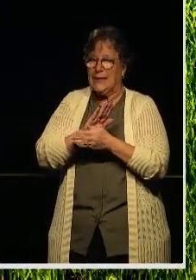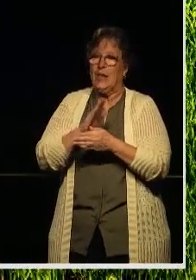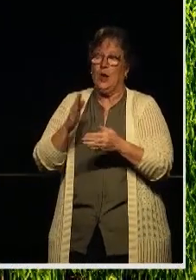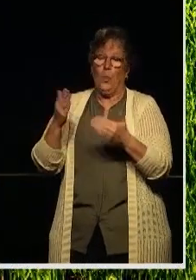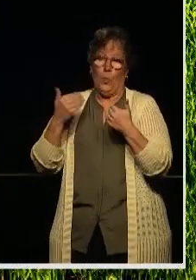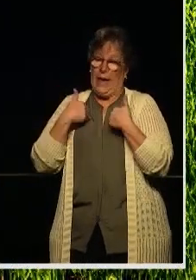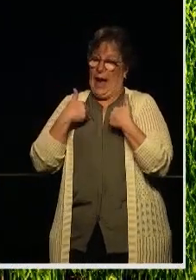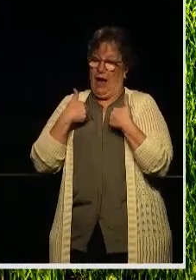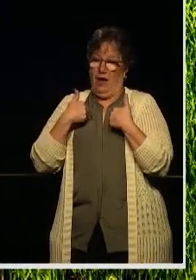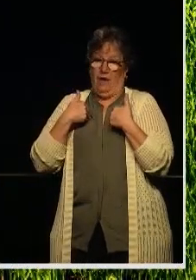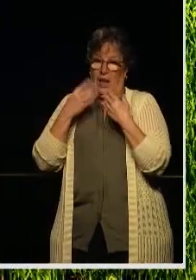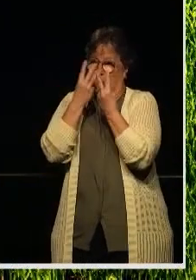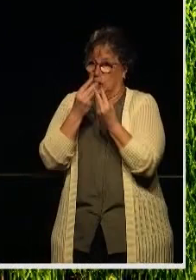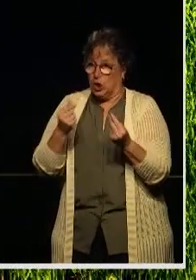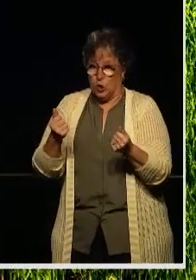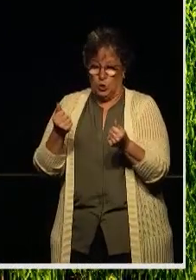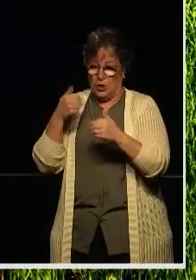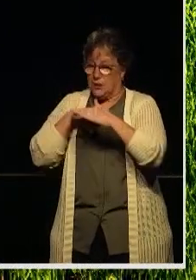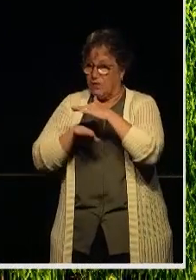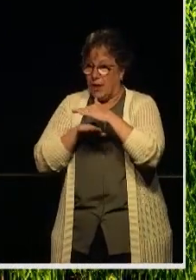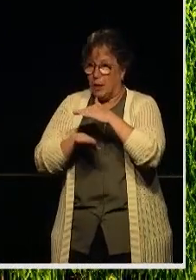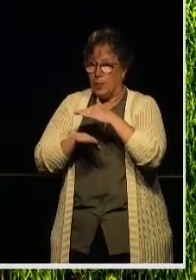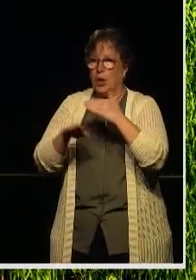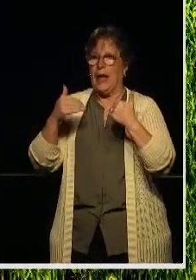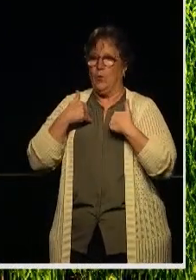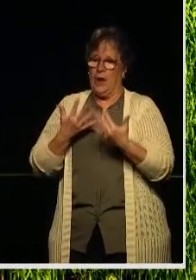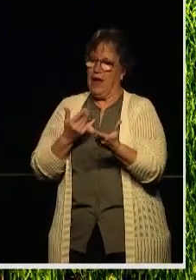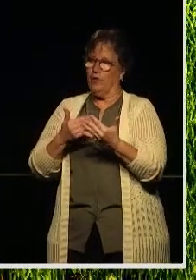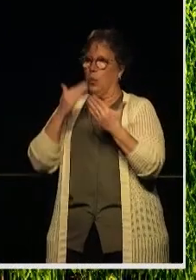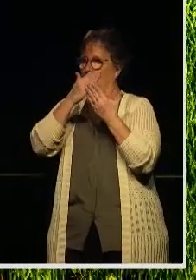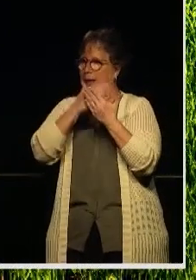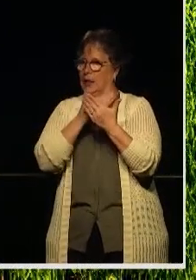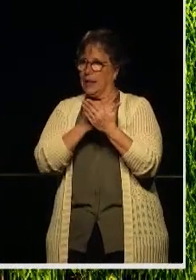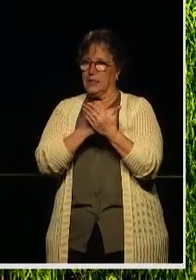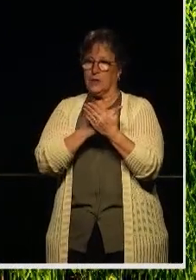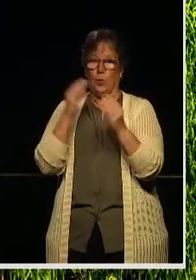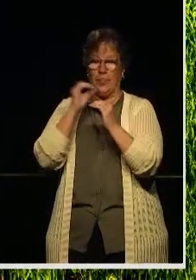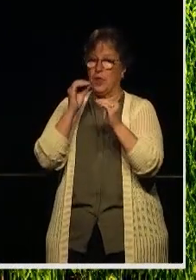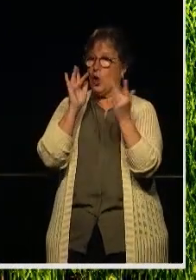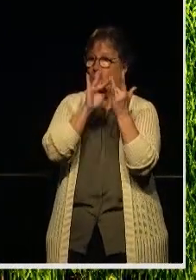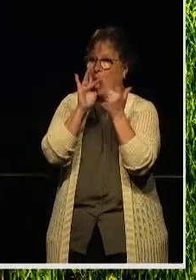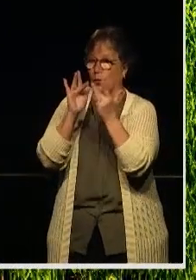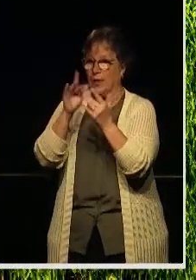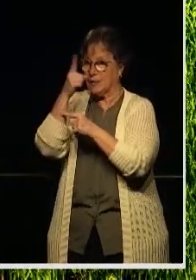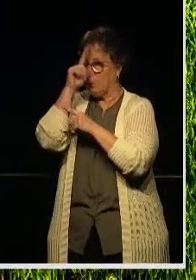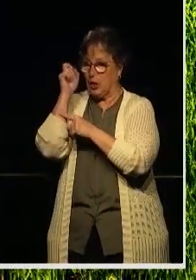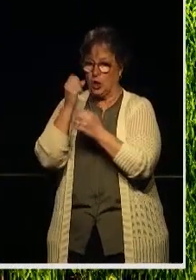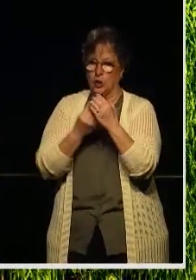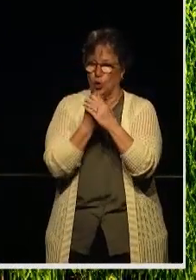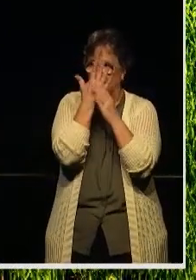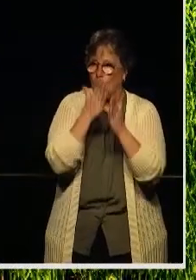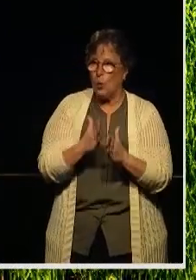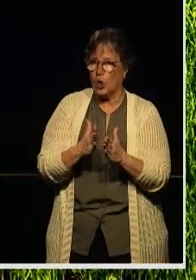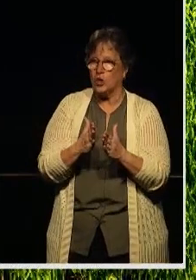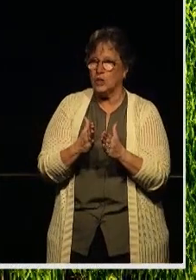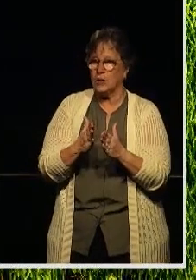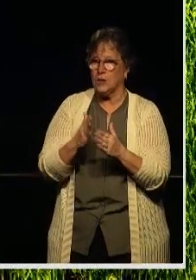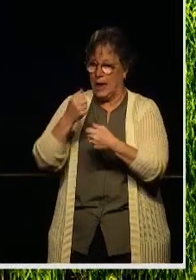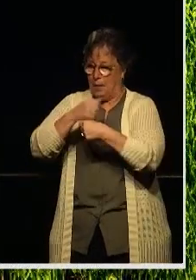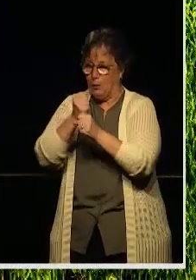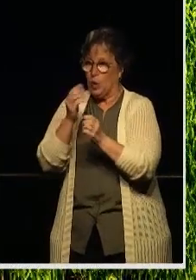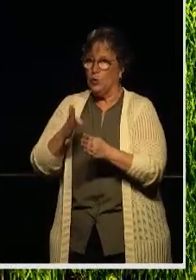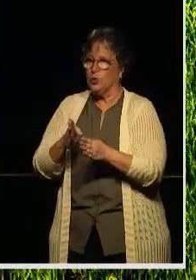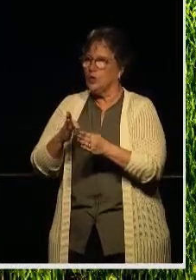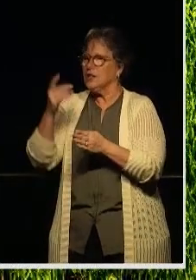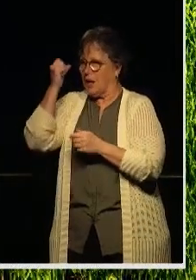we have accumulated a significant wait list with no external outreach because growers and producers recognize this fact. We